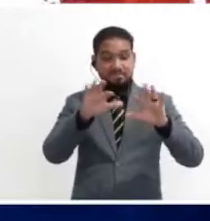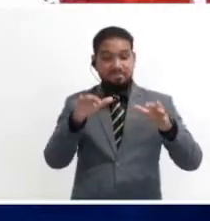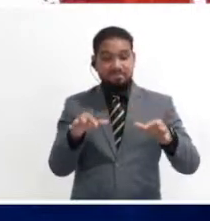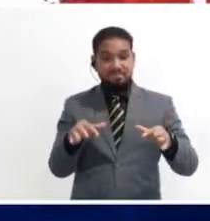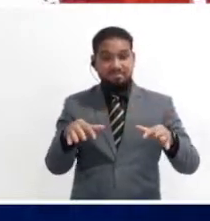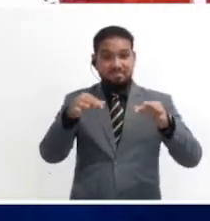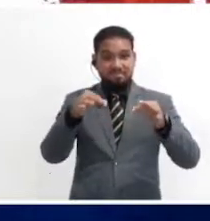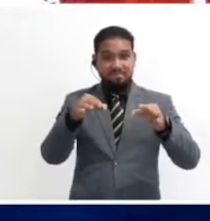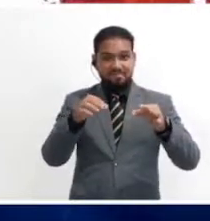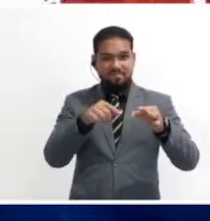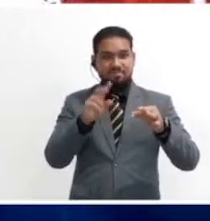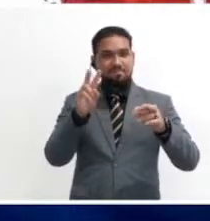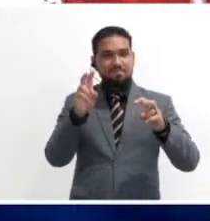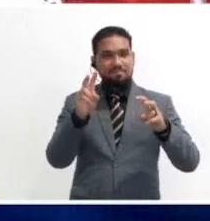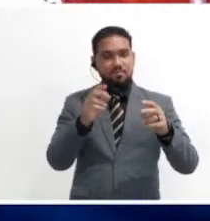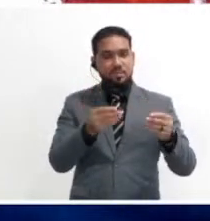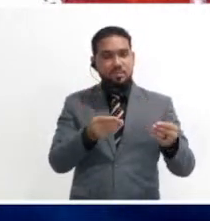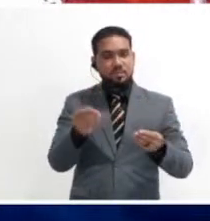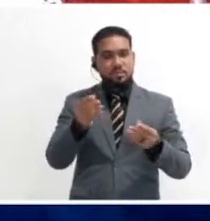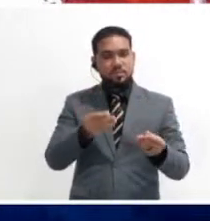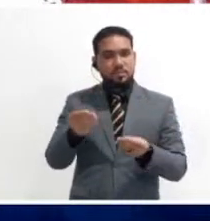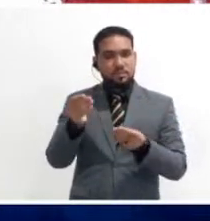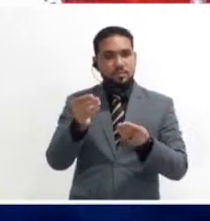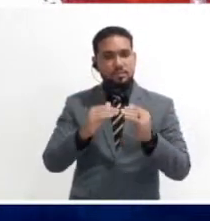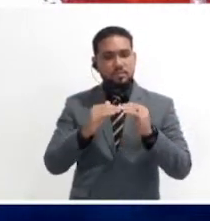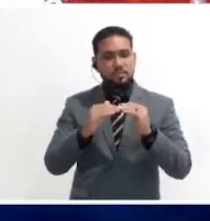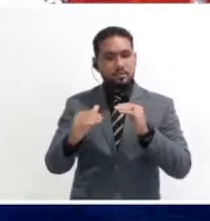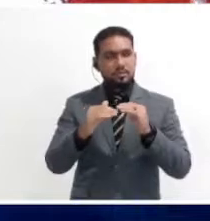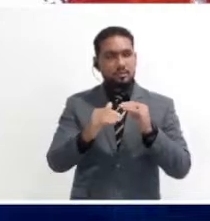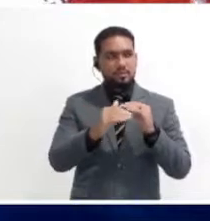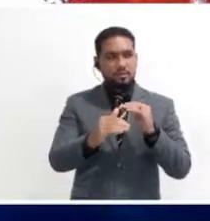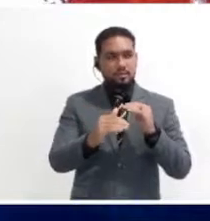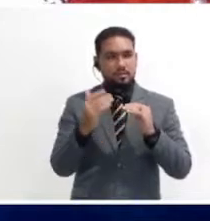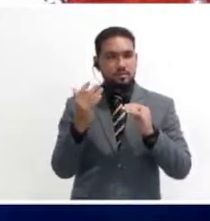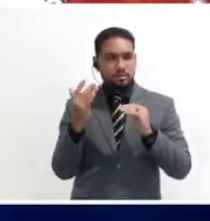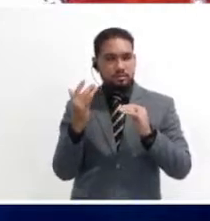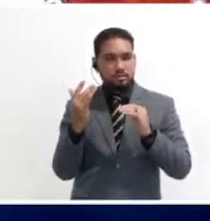And we can have film-assisted transfer molding also,